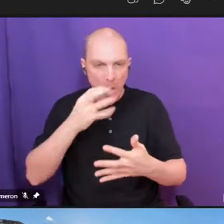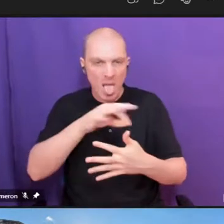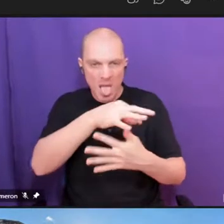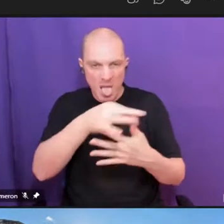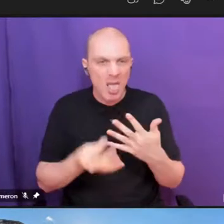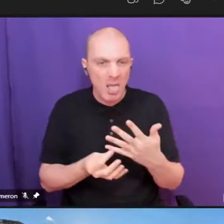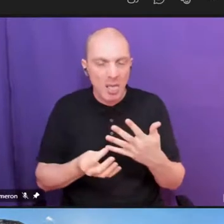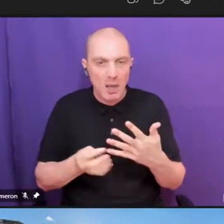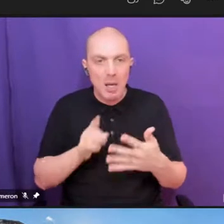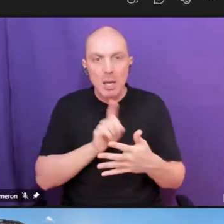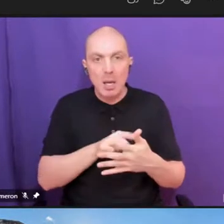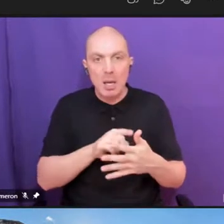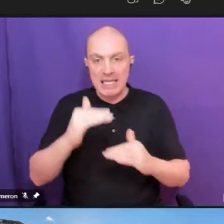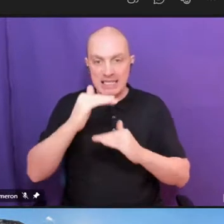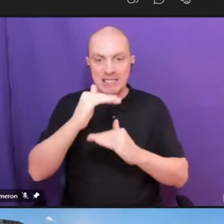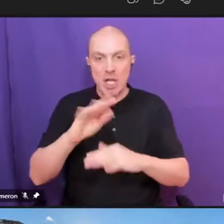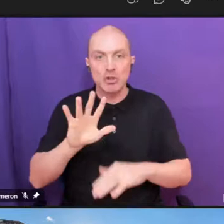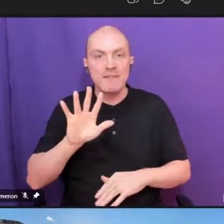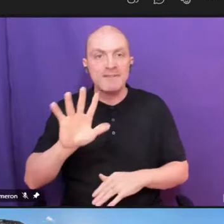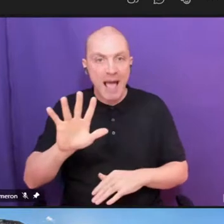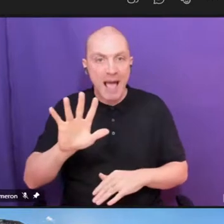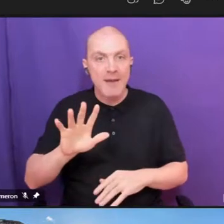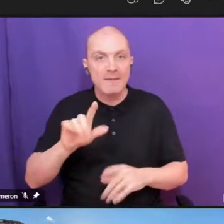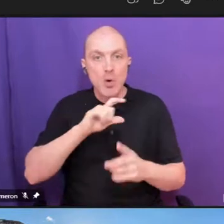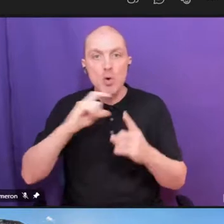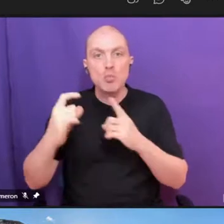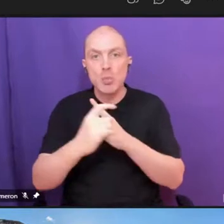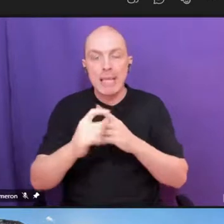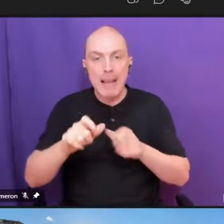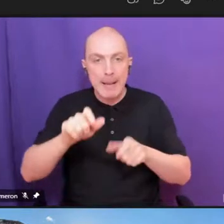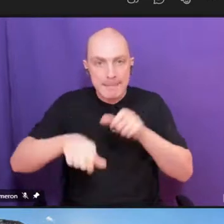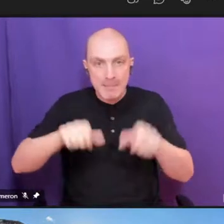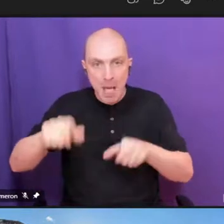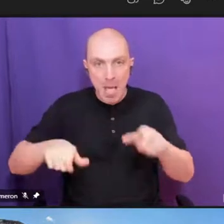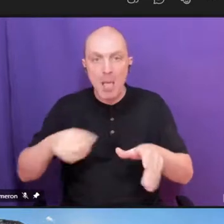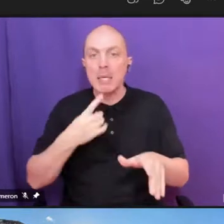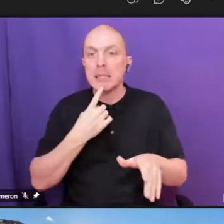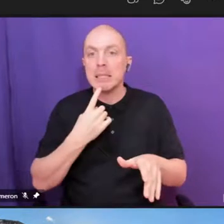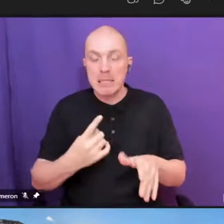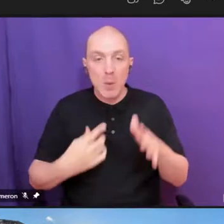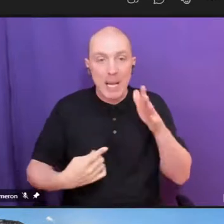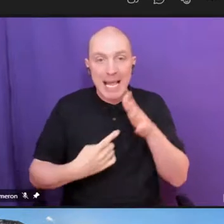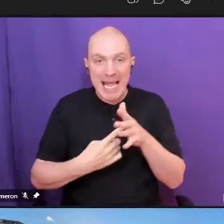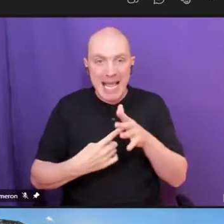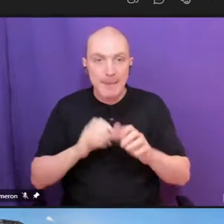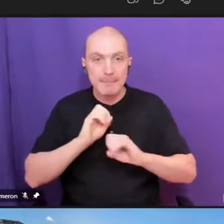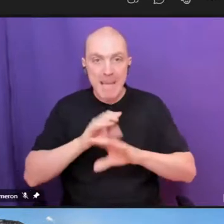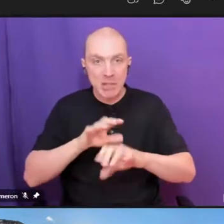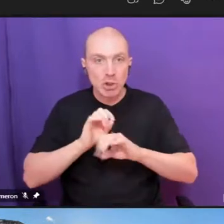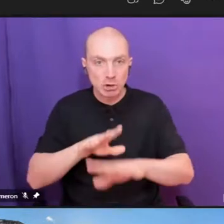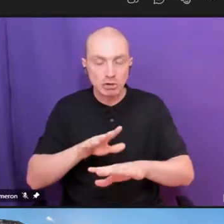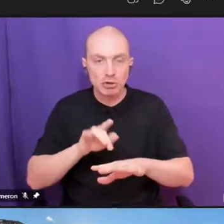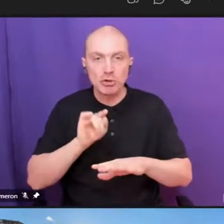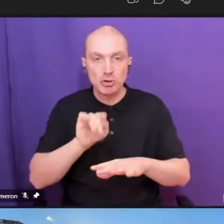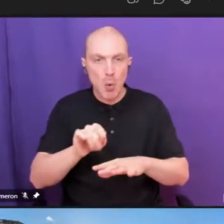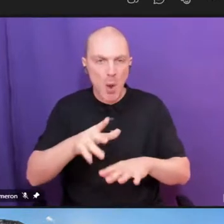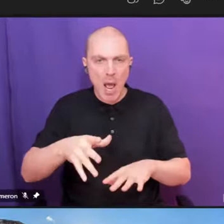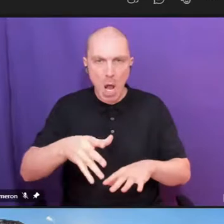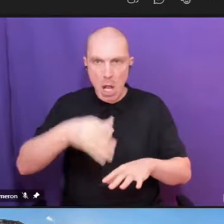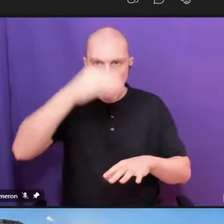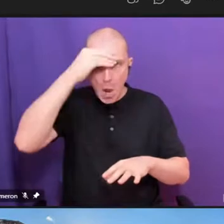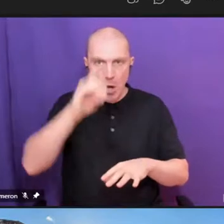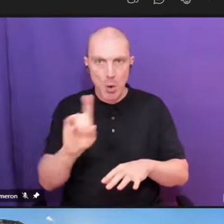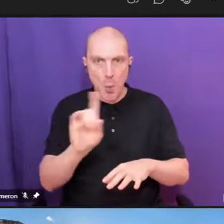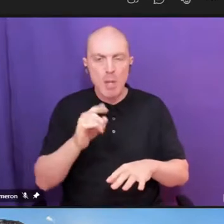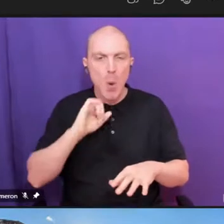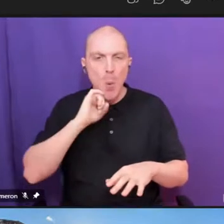Under Section 5, Communities and People, you'll see a number of key messages and lessons learned noted there. And I'll just pick out some of